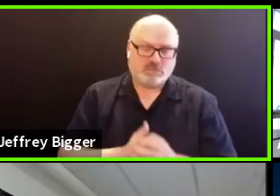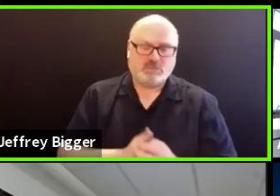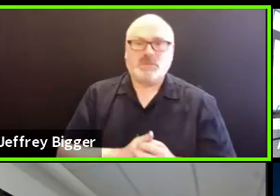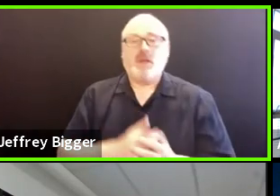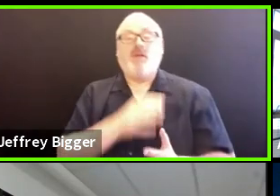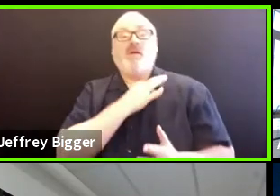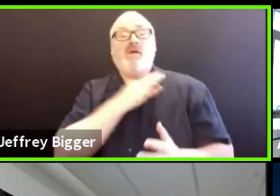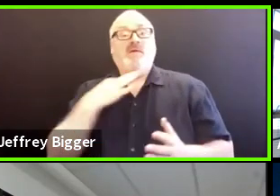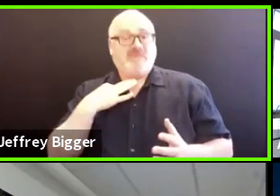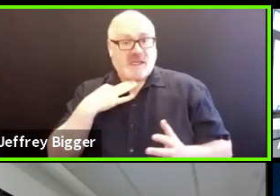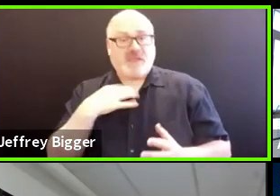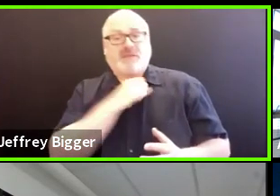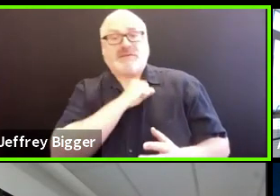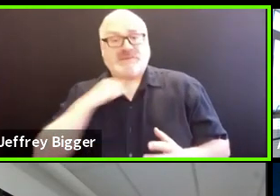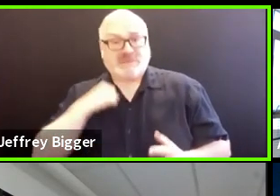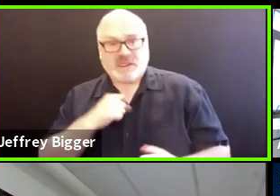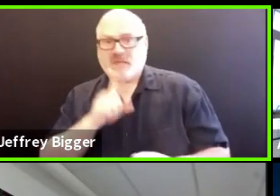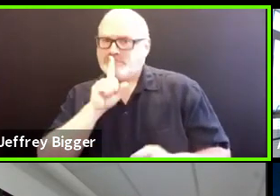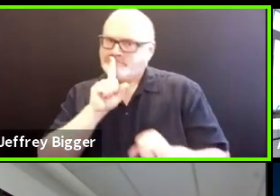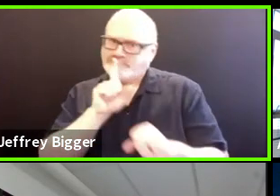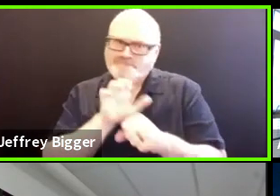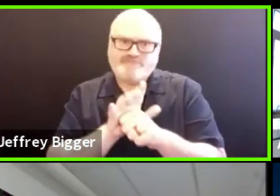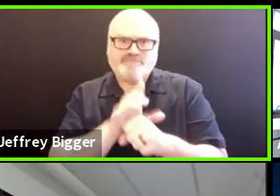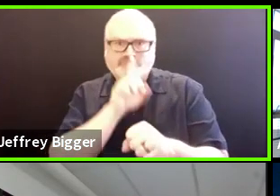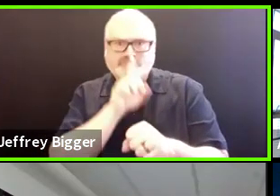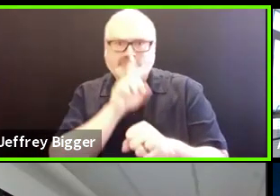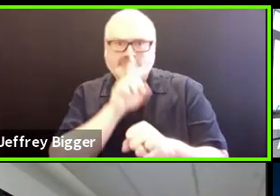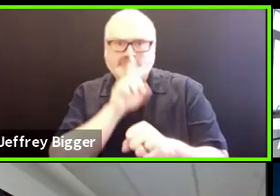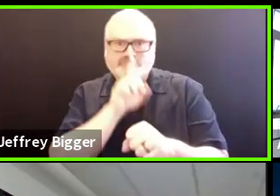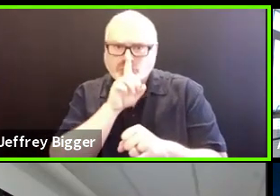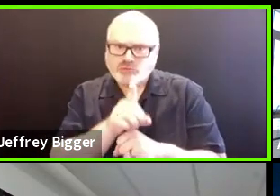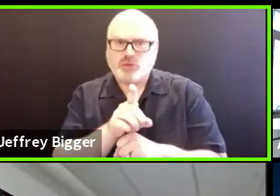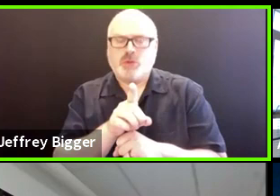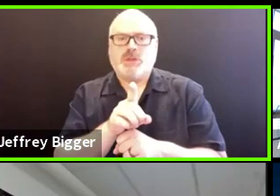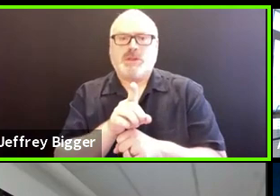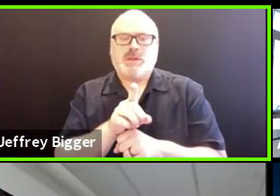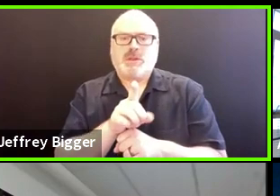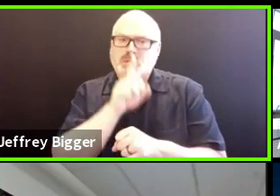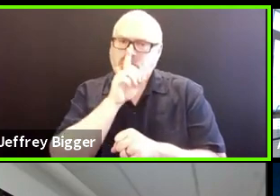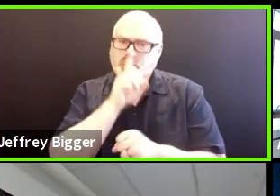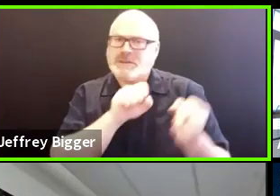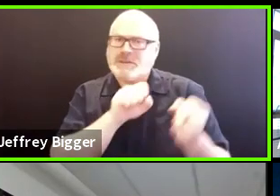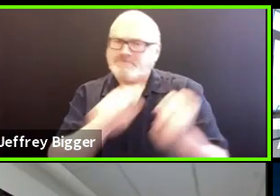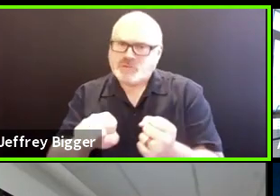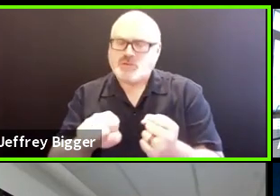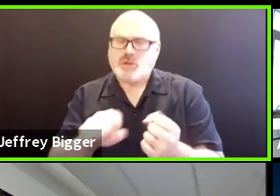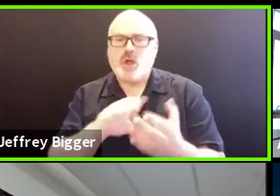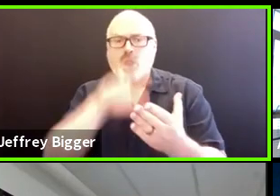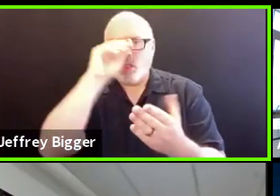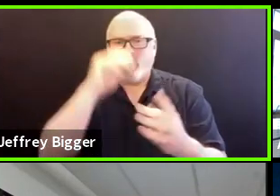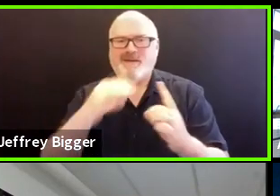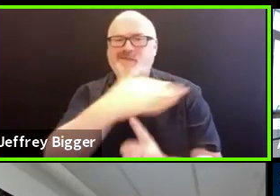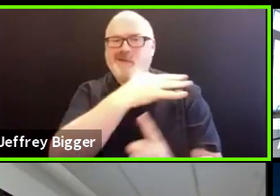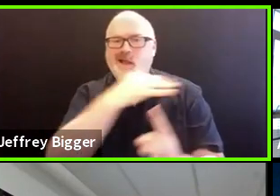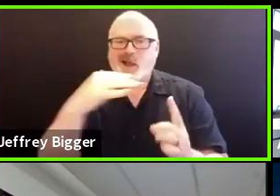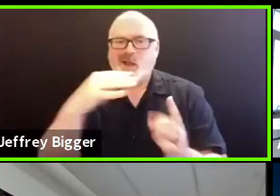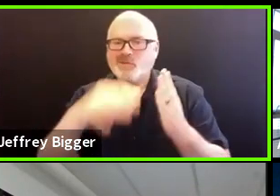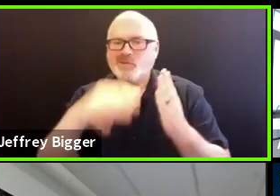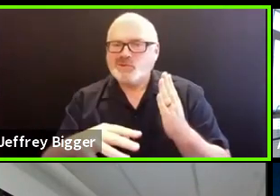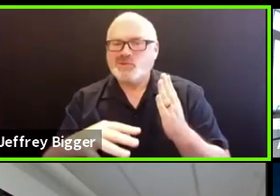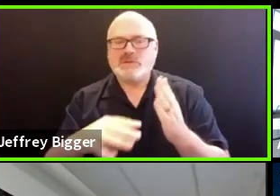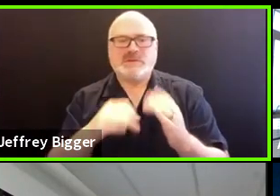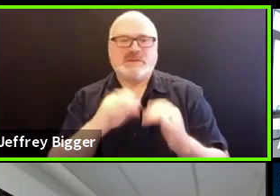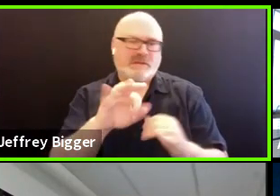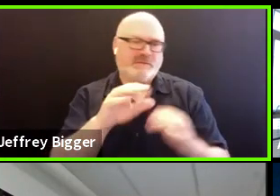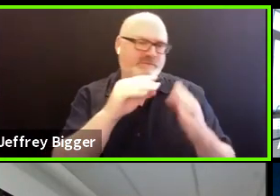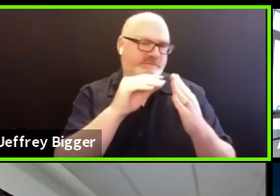faculty and staff are really committed to ensuring a really solid learning environment for students, whether the class is